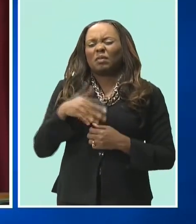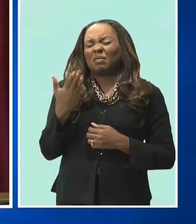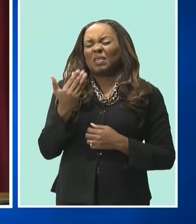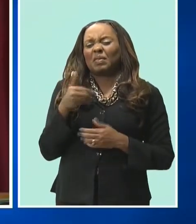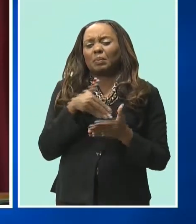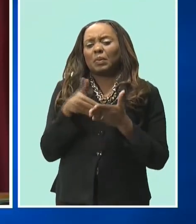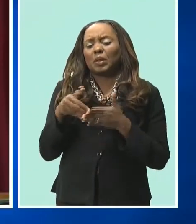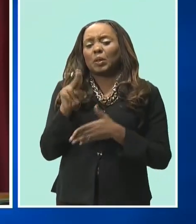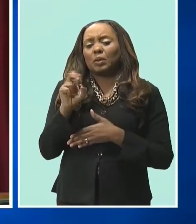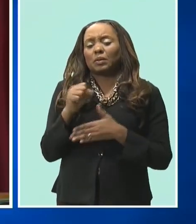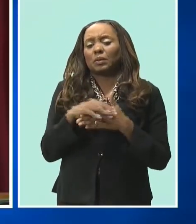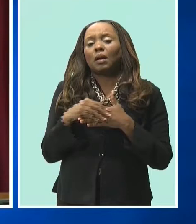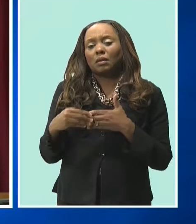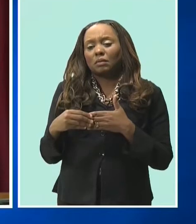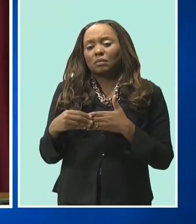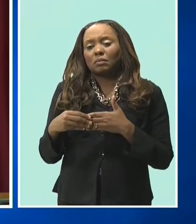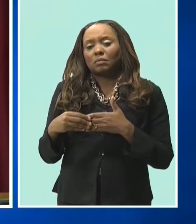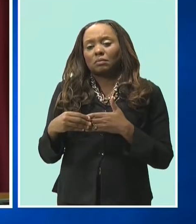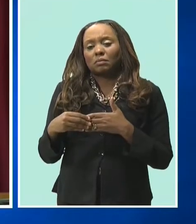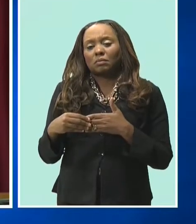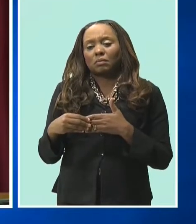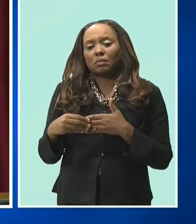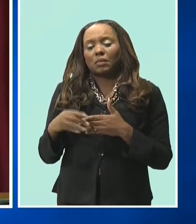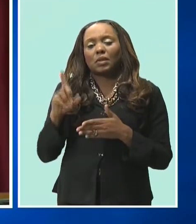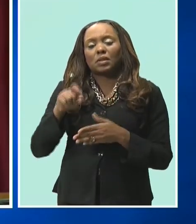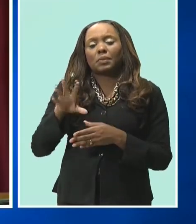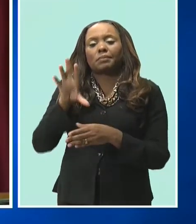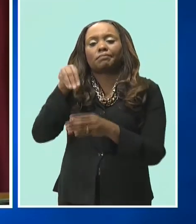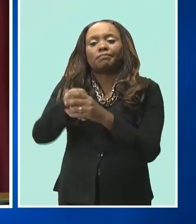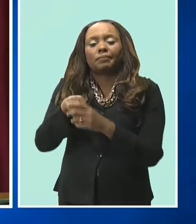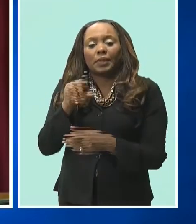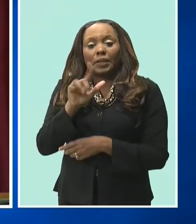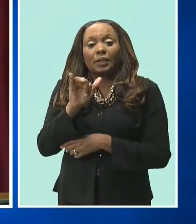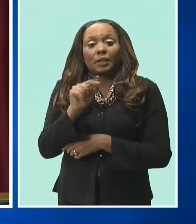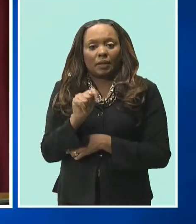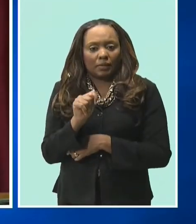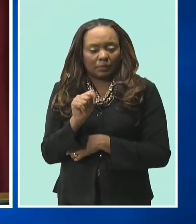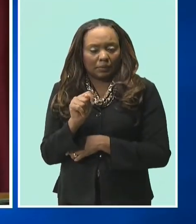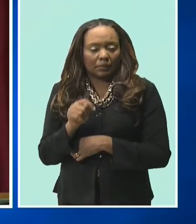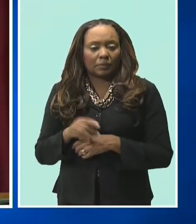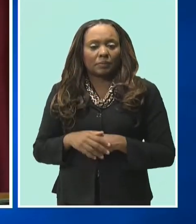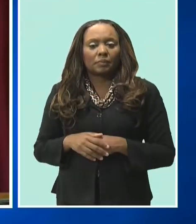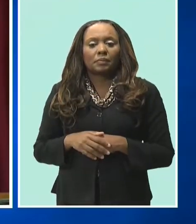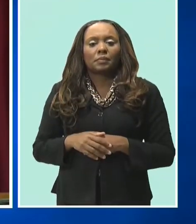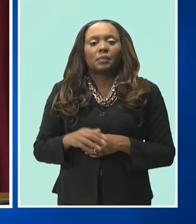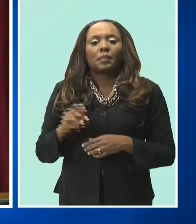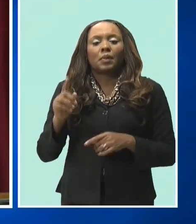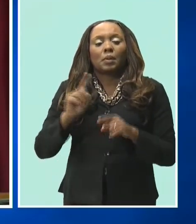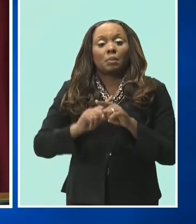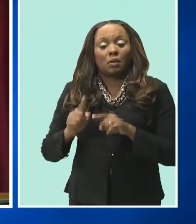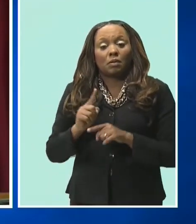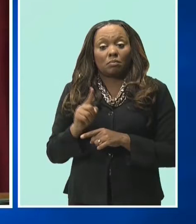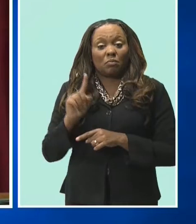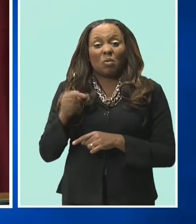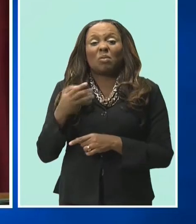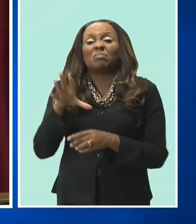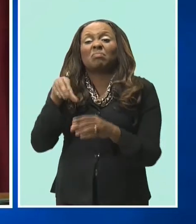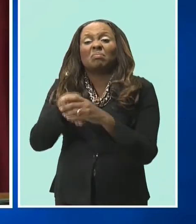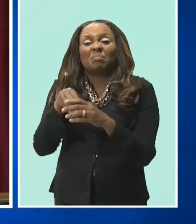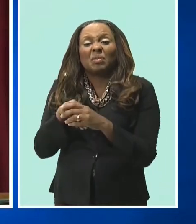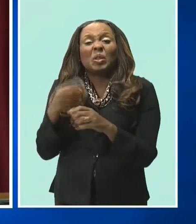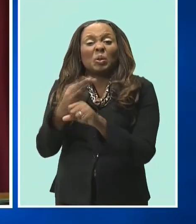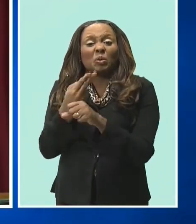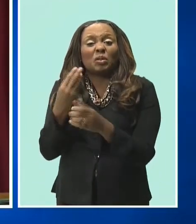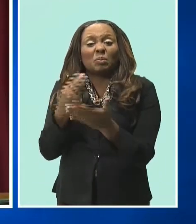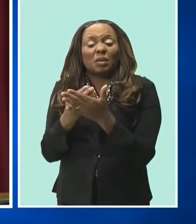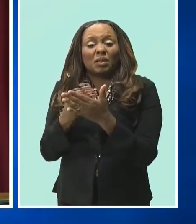million that was designed to be injected into LIAT, but we had also said that that injection would only come on the condition that there would have